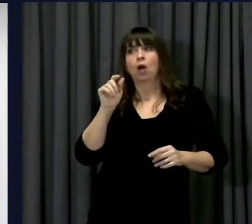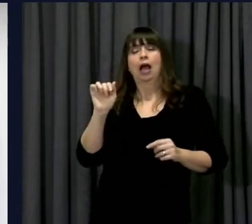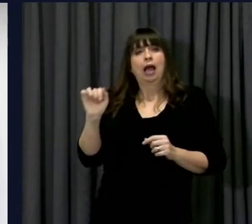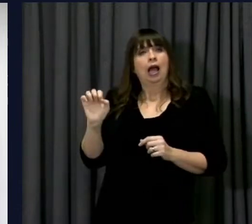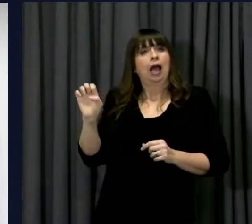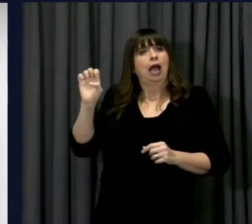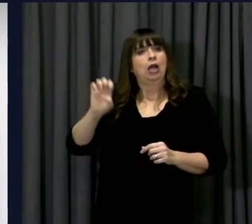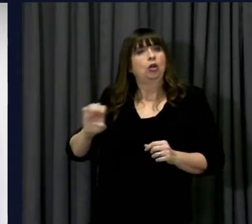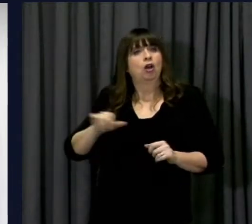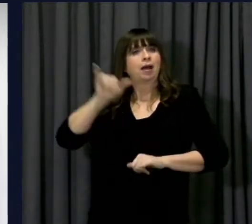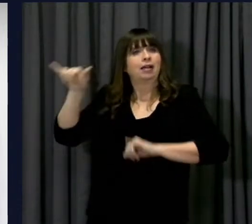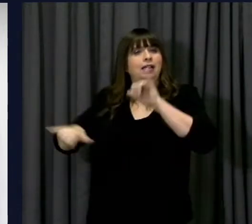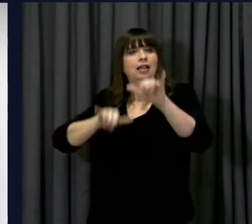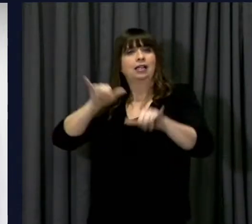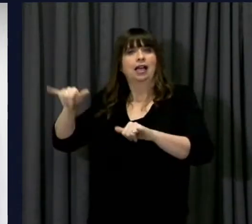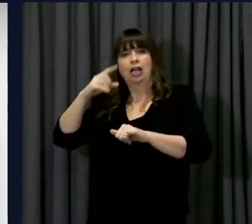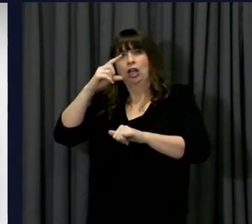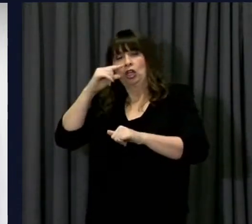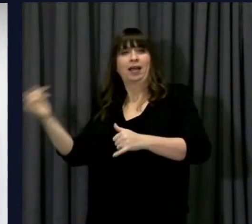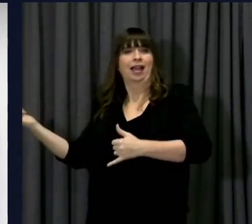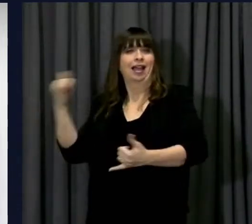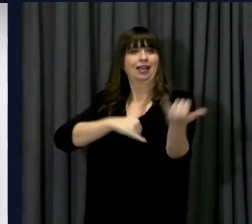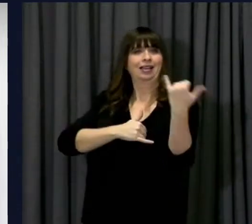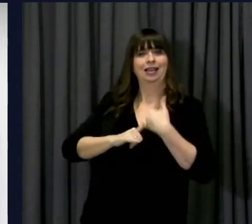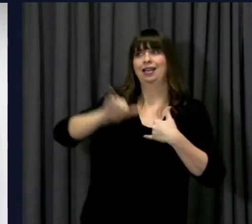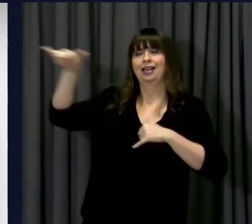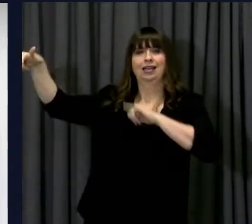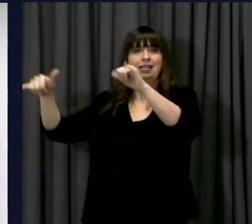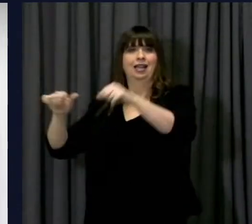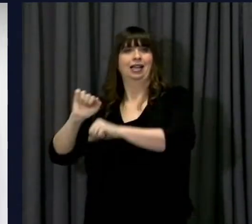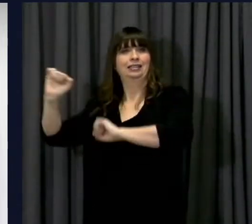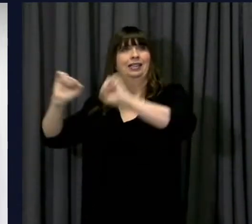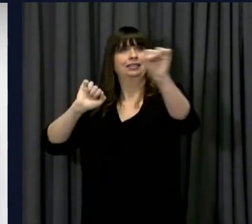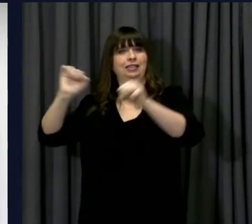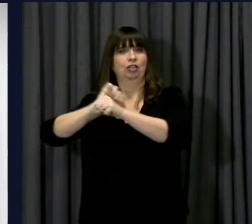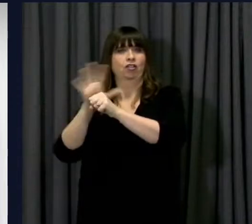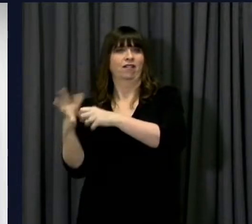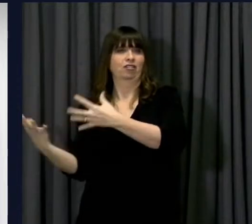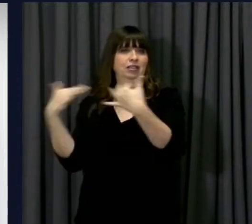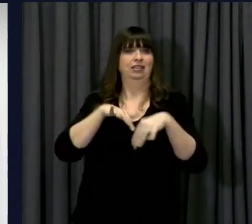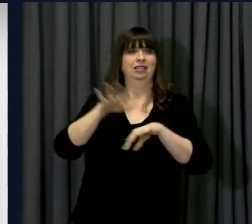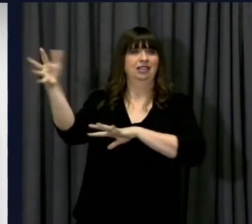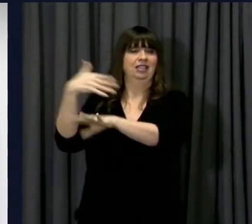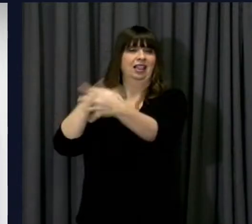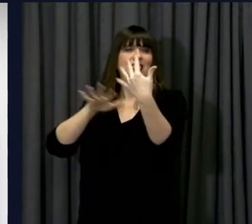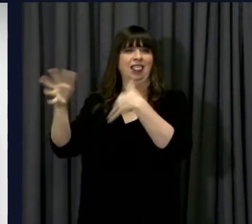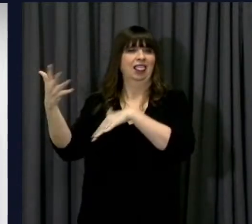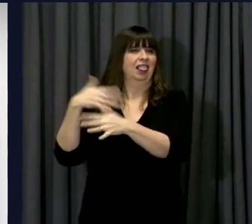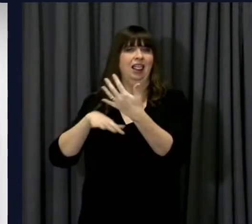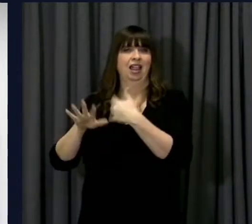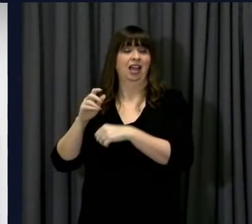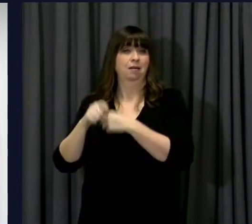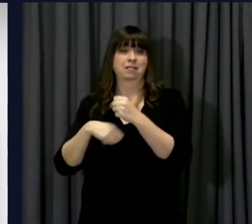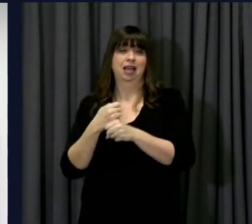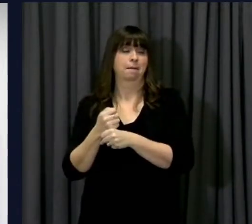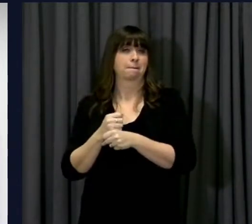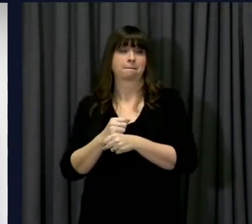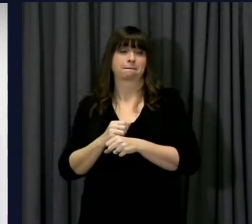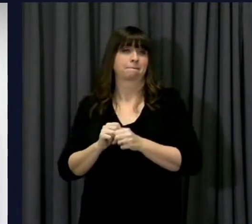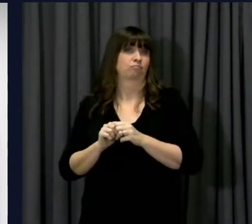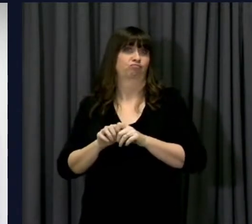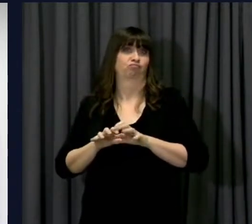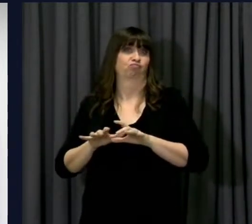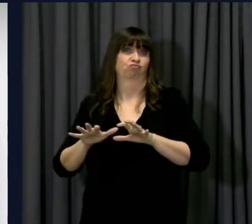and a reintroduction of coronavirus into the UK, and it helped to promote the growth of